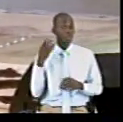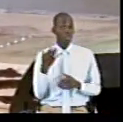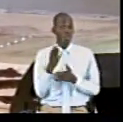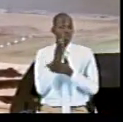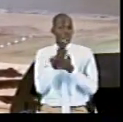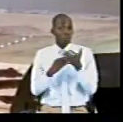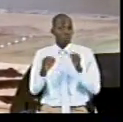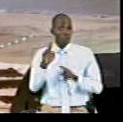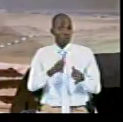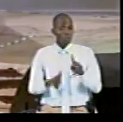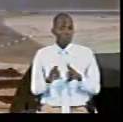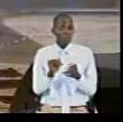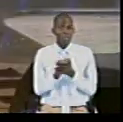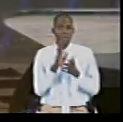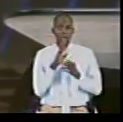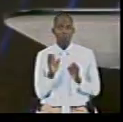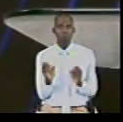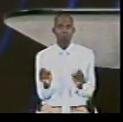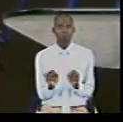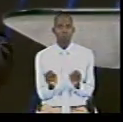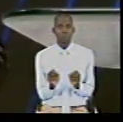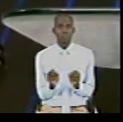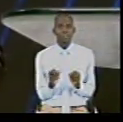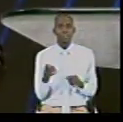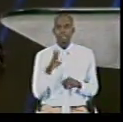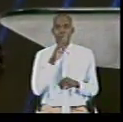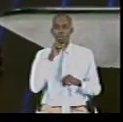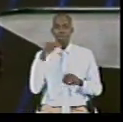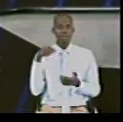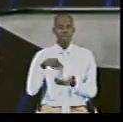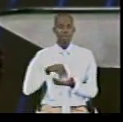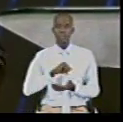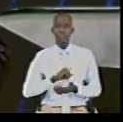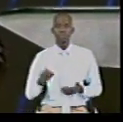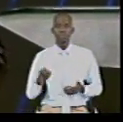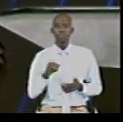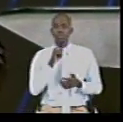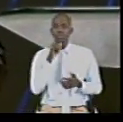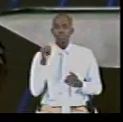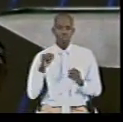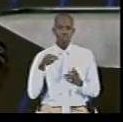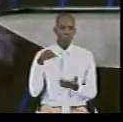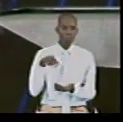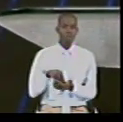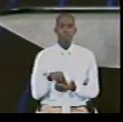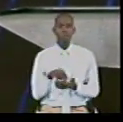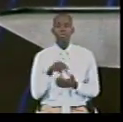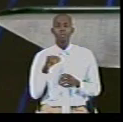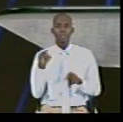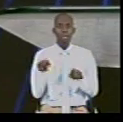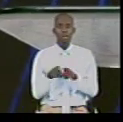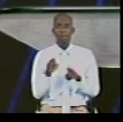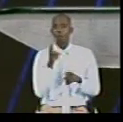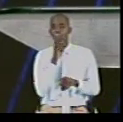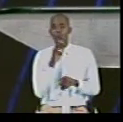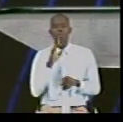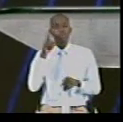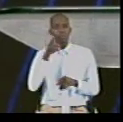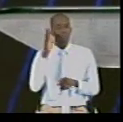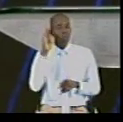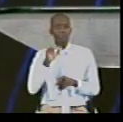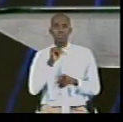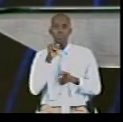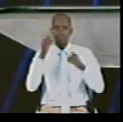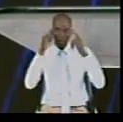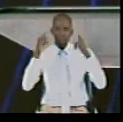were shaking. They were unstable. Unstable as water, thou shalt not excel. The